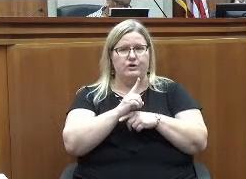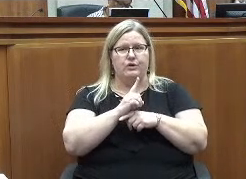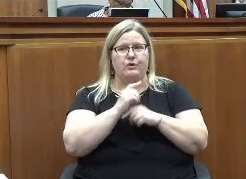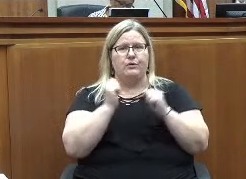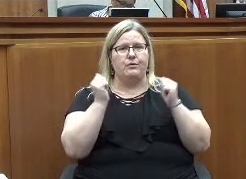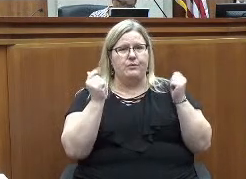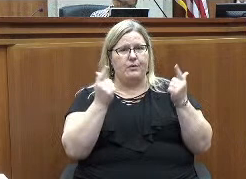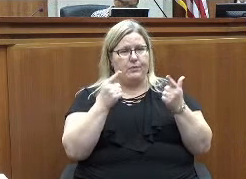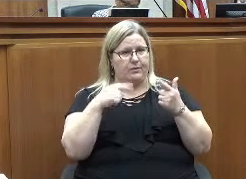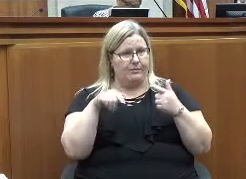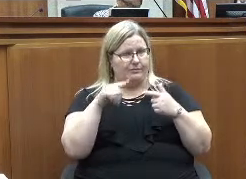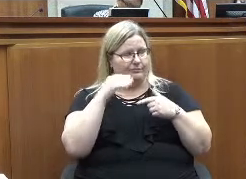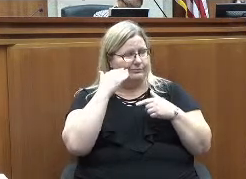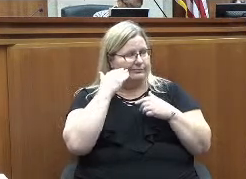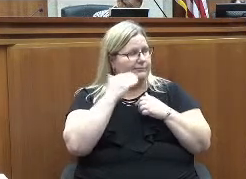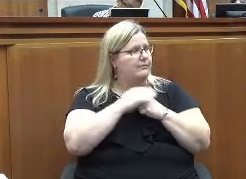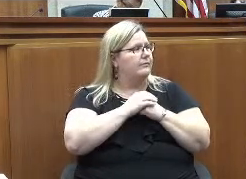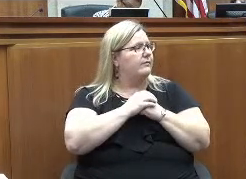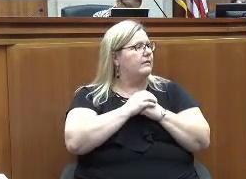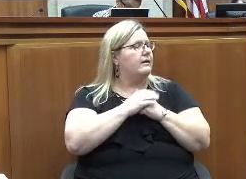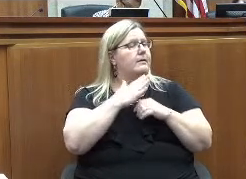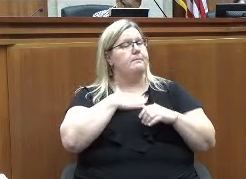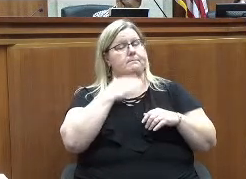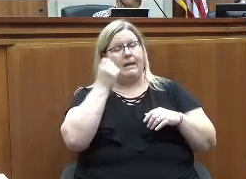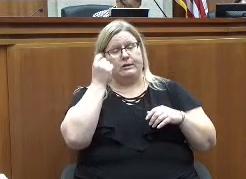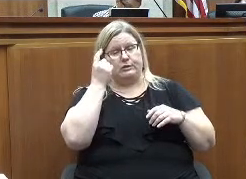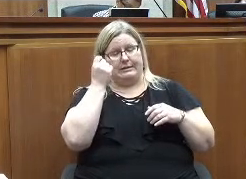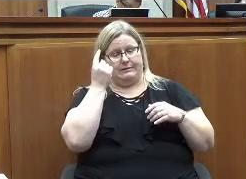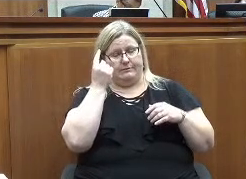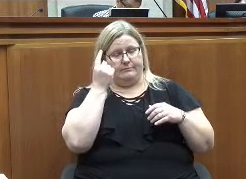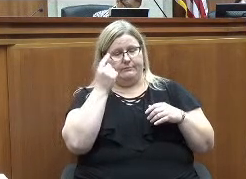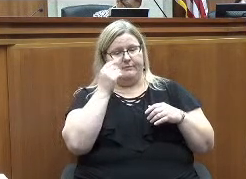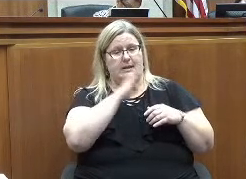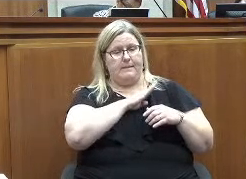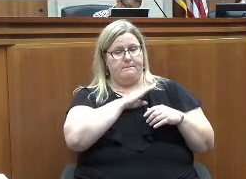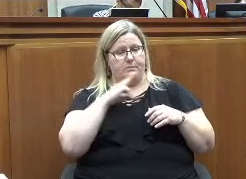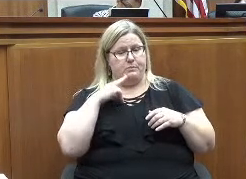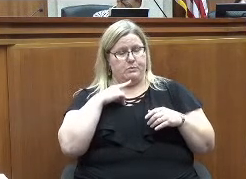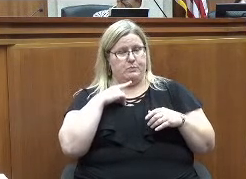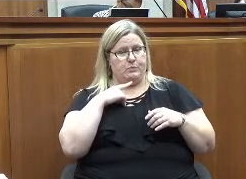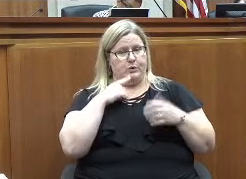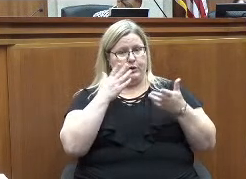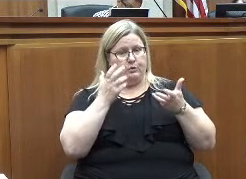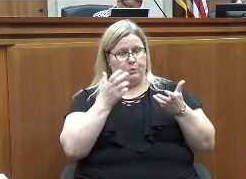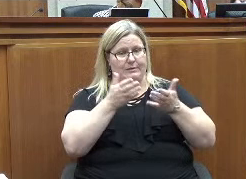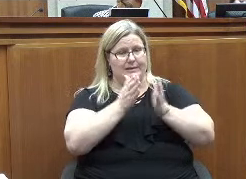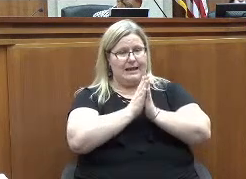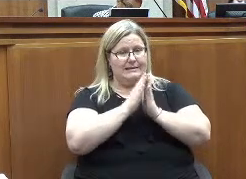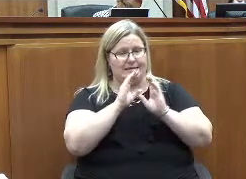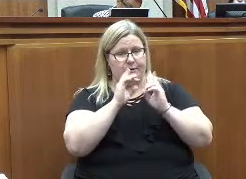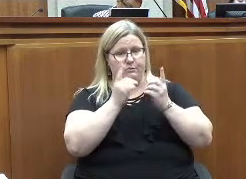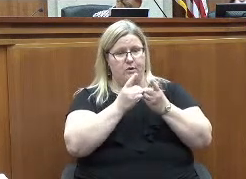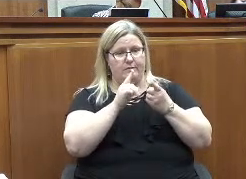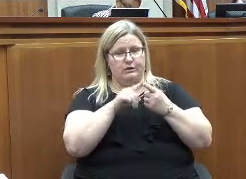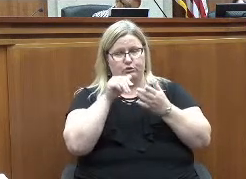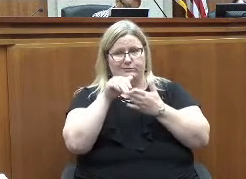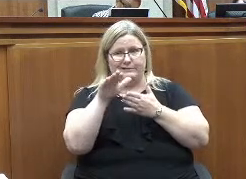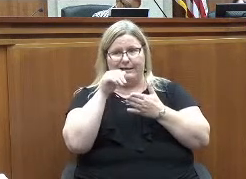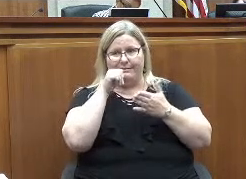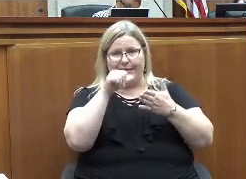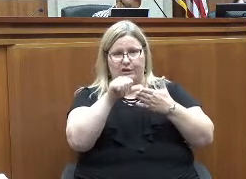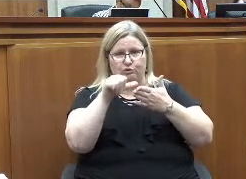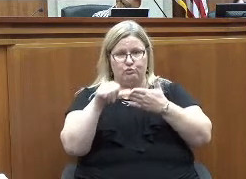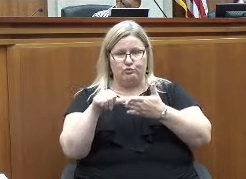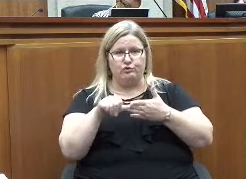on the motion. My understanding is that the board would ask ask the department to send letters to